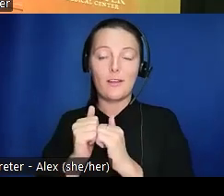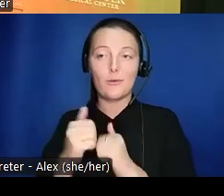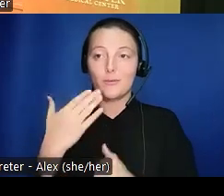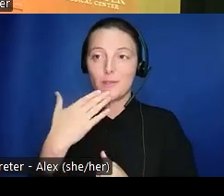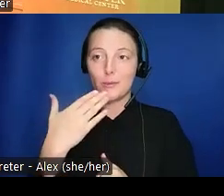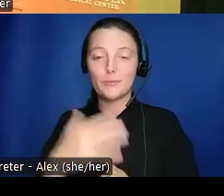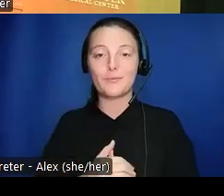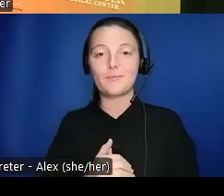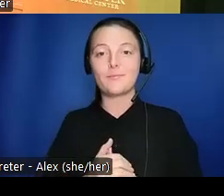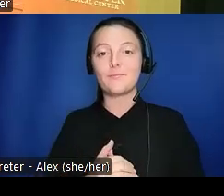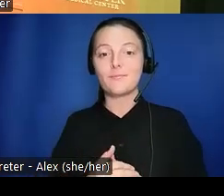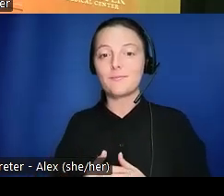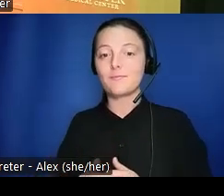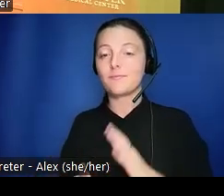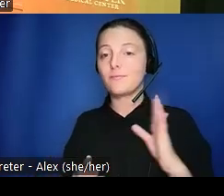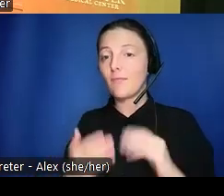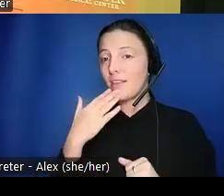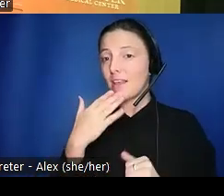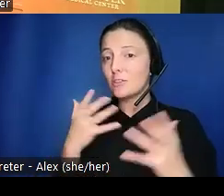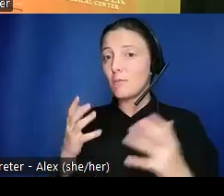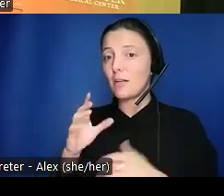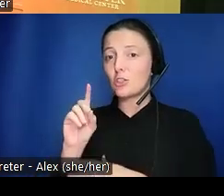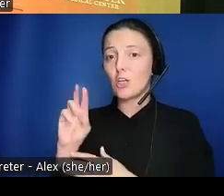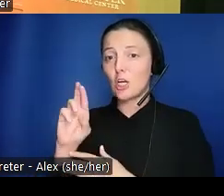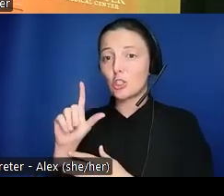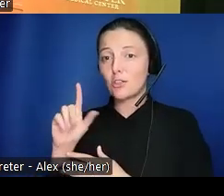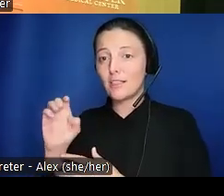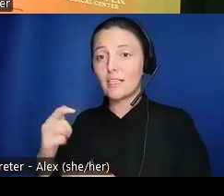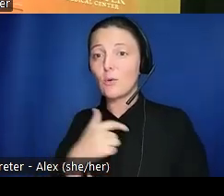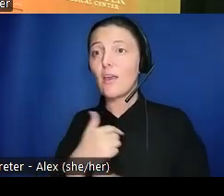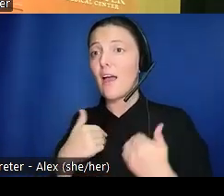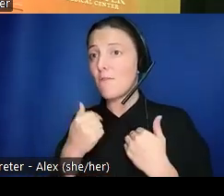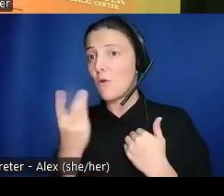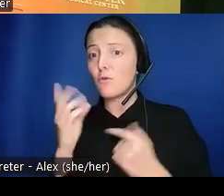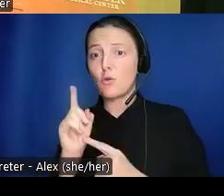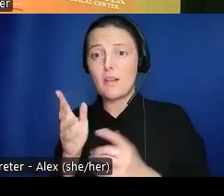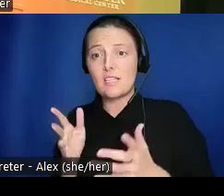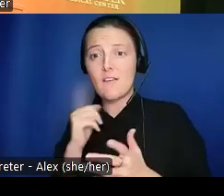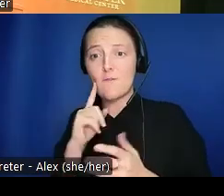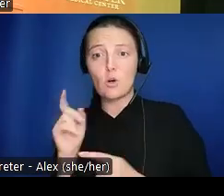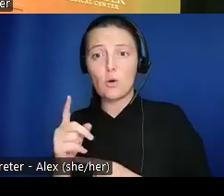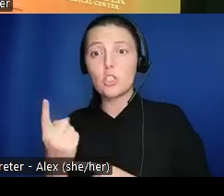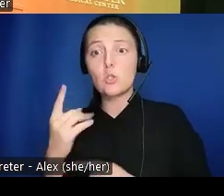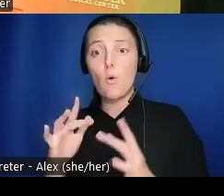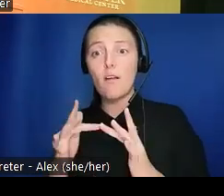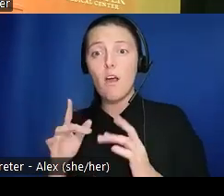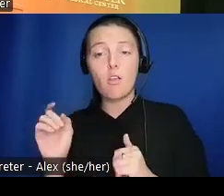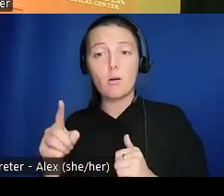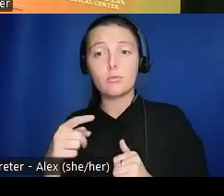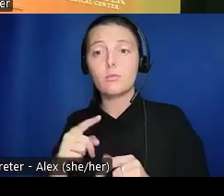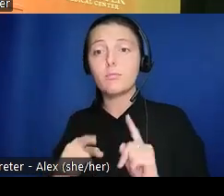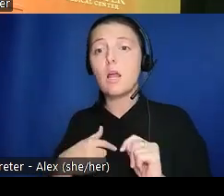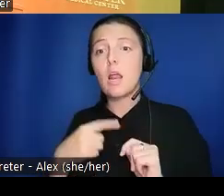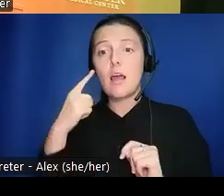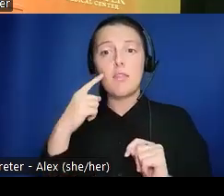Thank you so much, Dr. Lee. We do have a few minutes for questions. We have one that's come in online, but figured I would start with folks in the